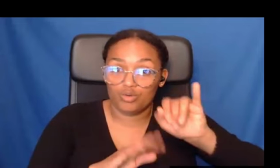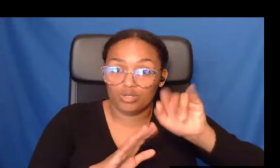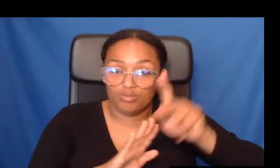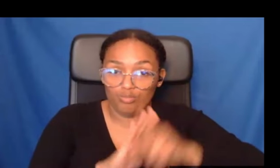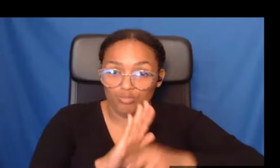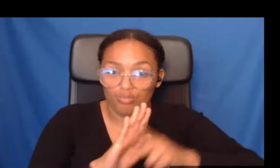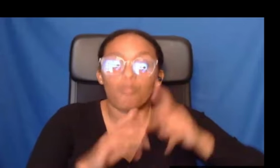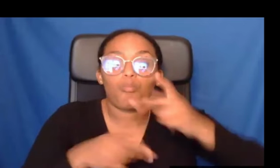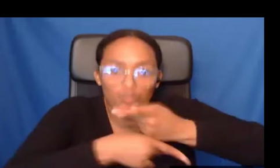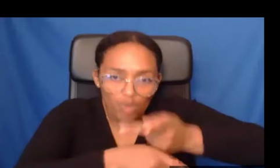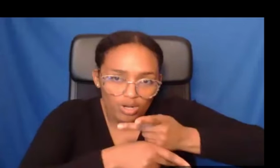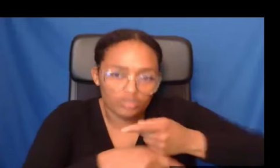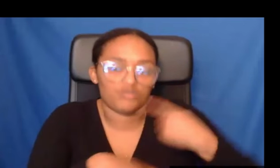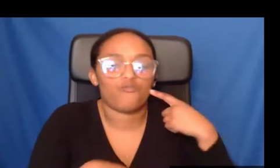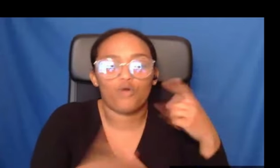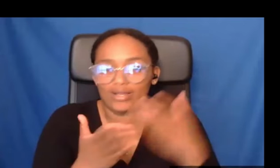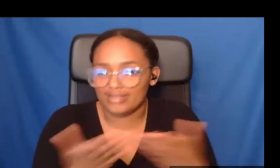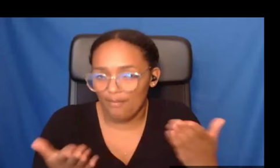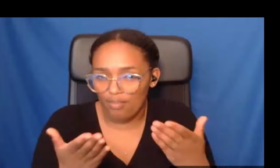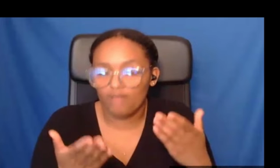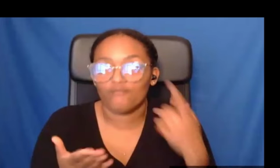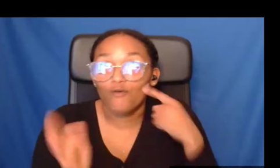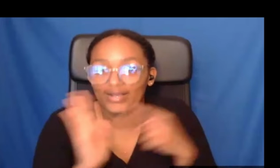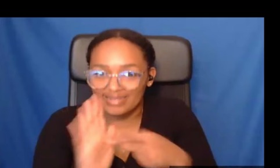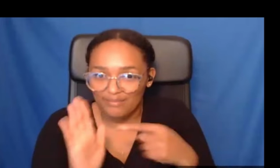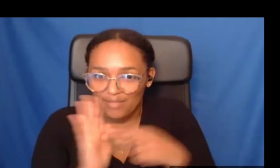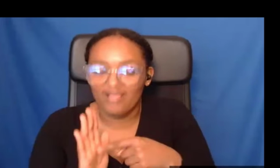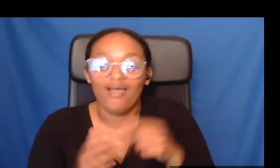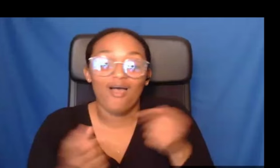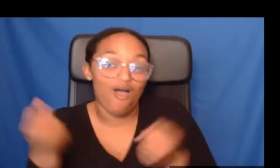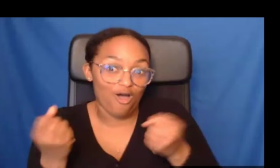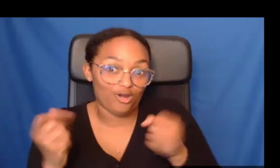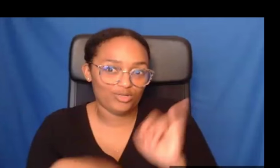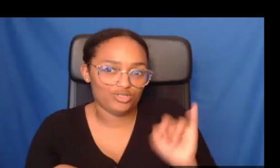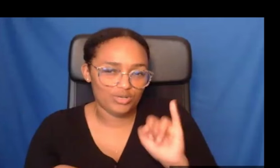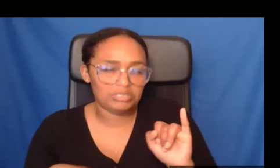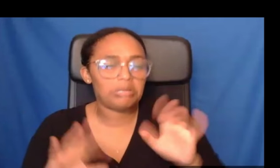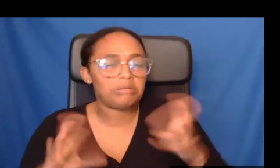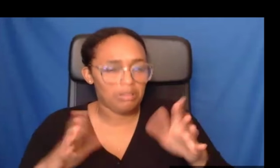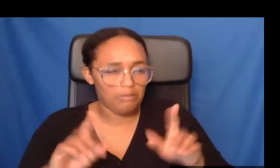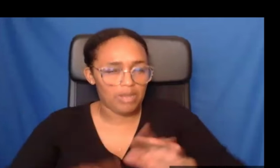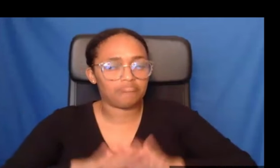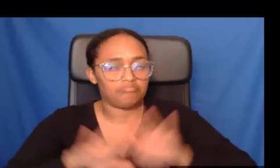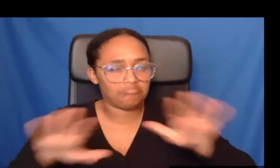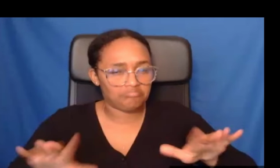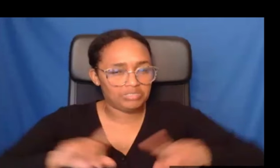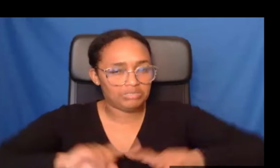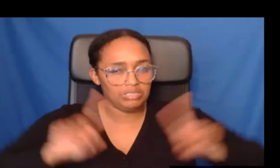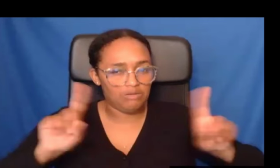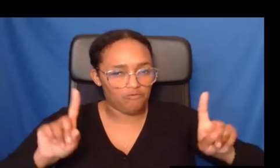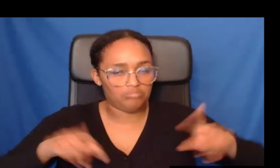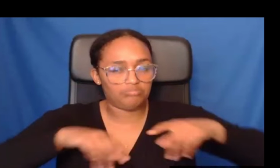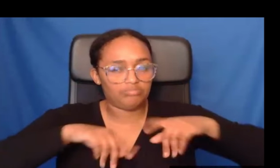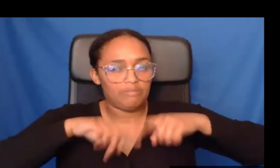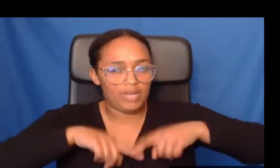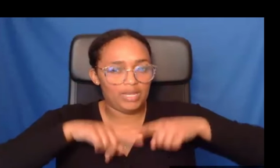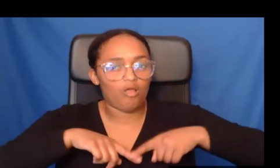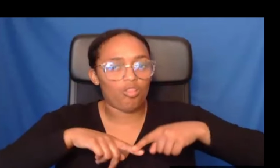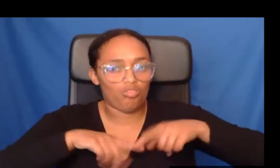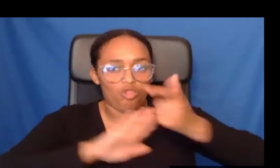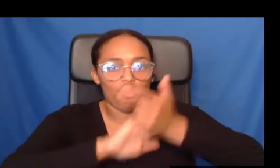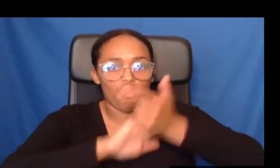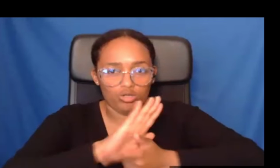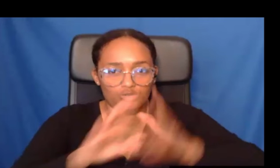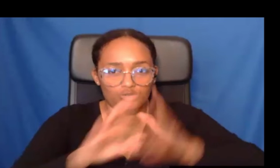insurance that can be actually quite different with regards to the laws from state to state. So auto insurance definitely